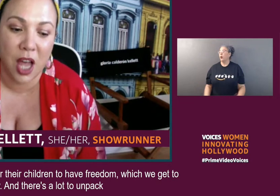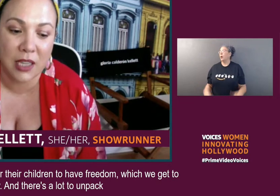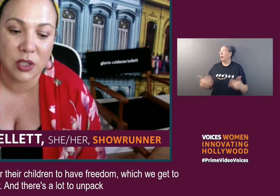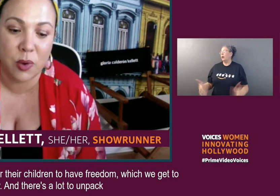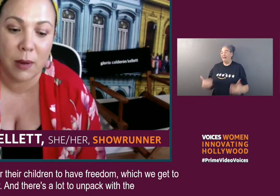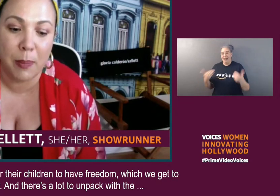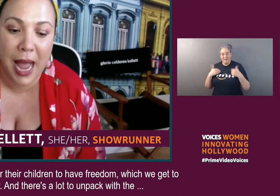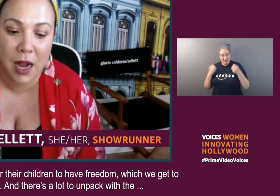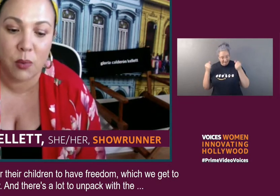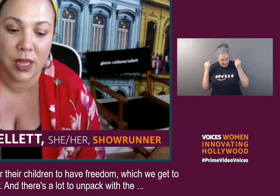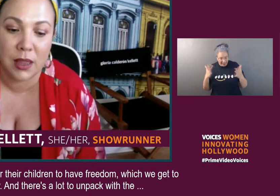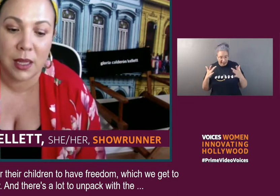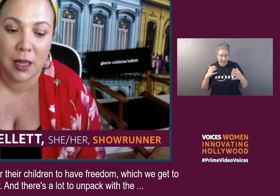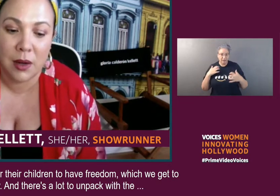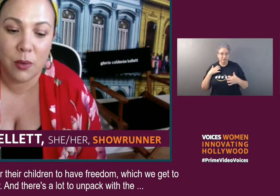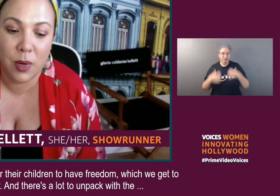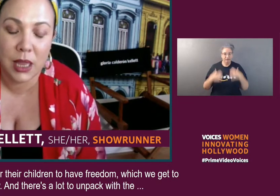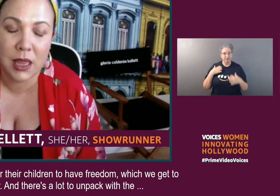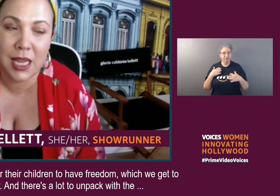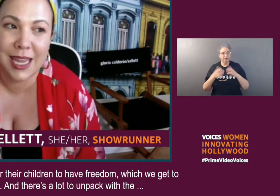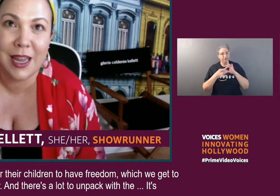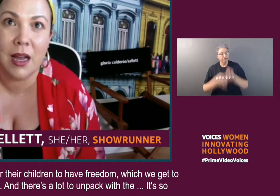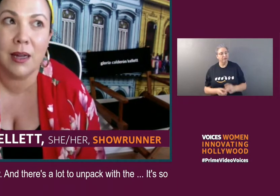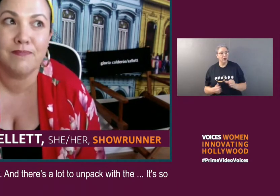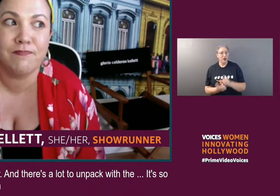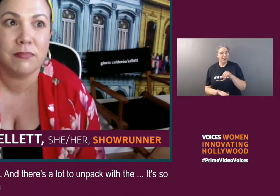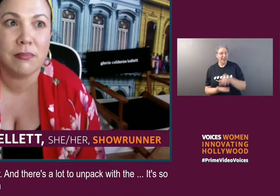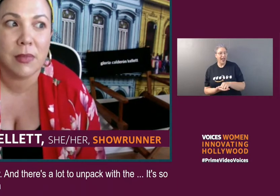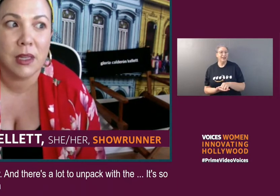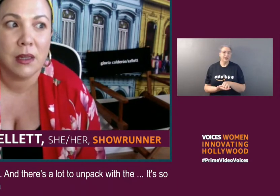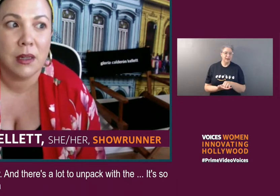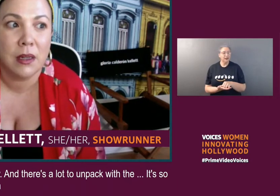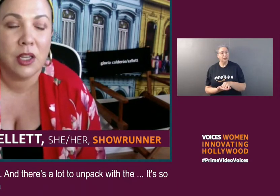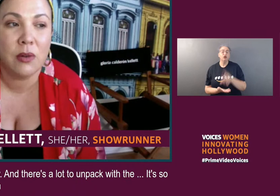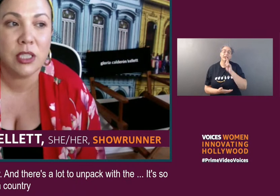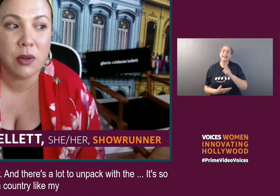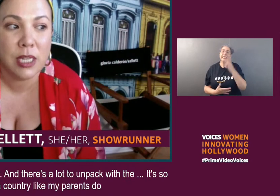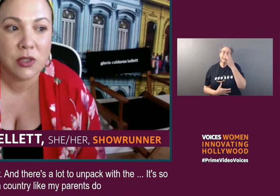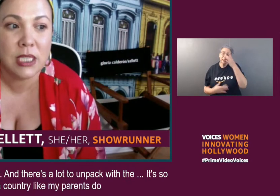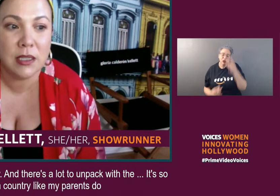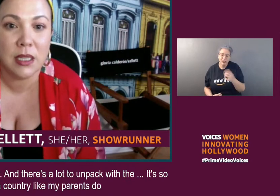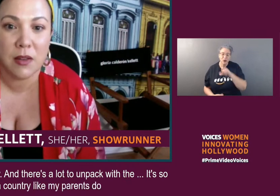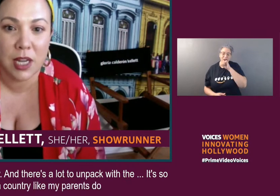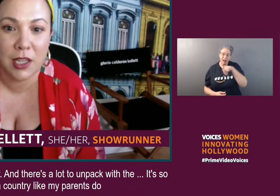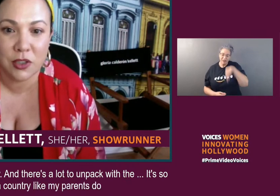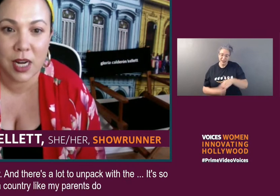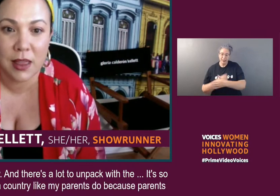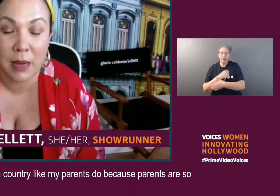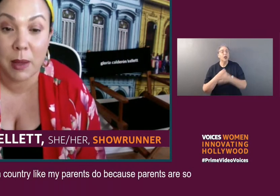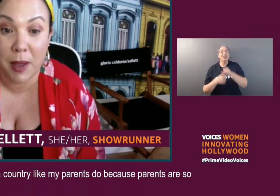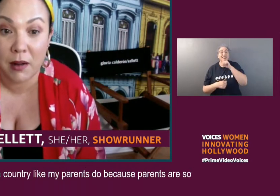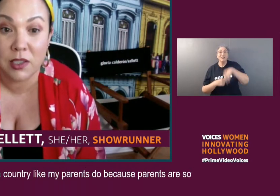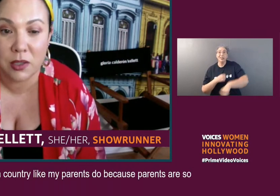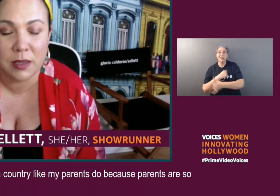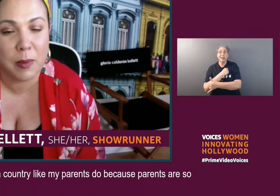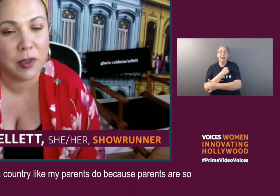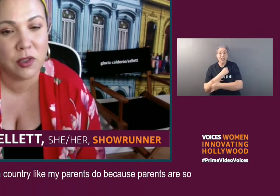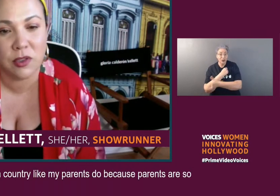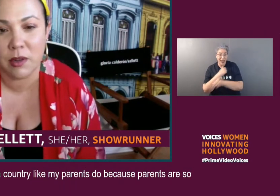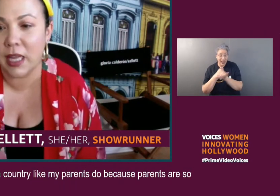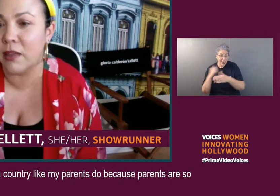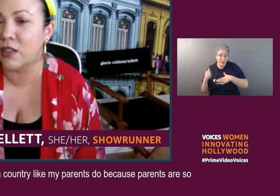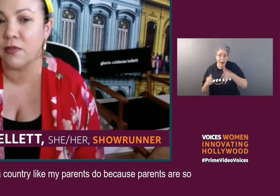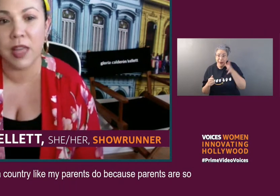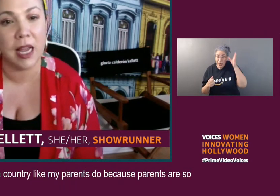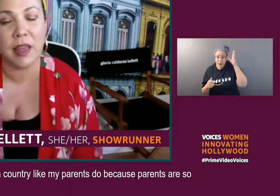And there's a lot to unpack with the, you know, it's so interesting to love a country like my parents do, because my